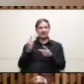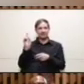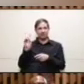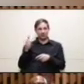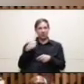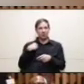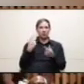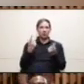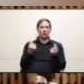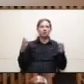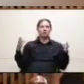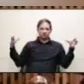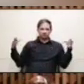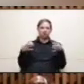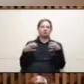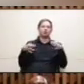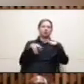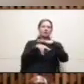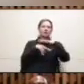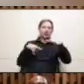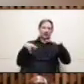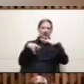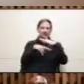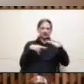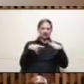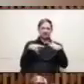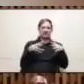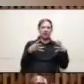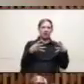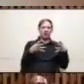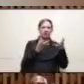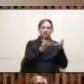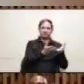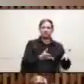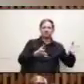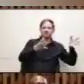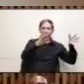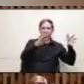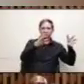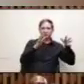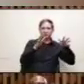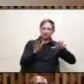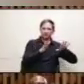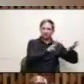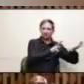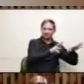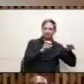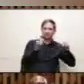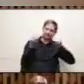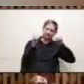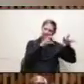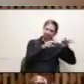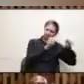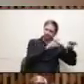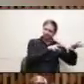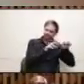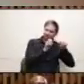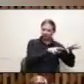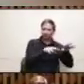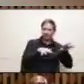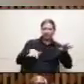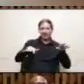to regionalize the landfill site so that we move it away from the people who are now in an area that is